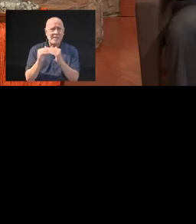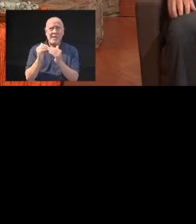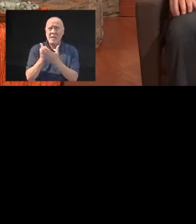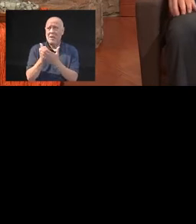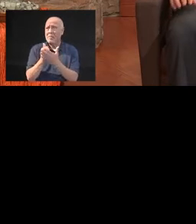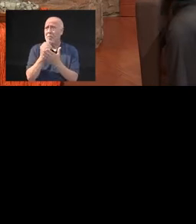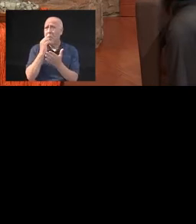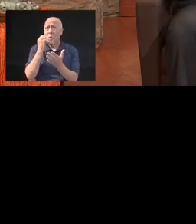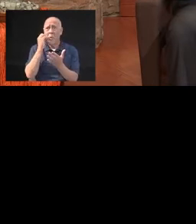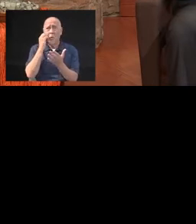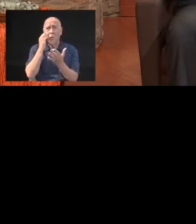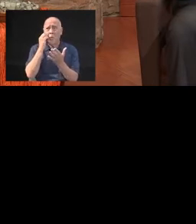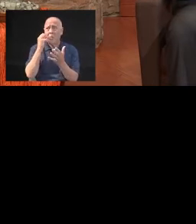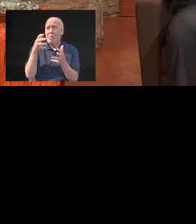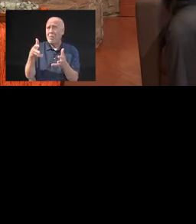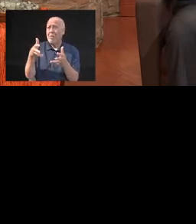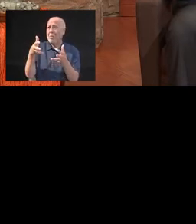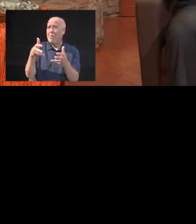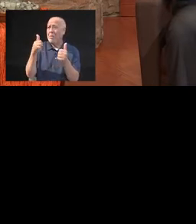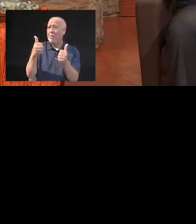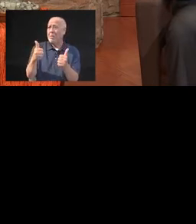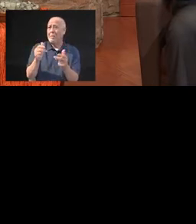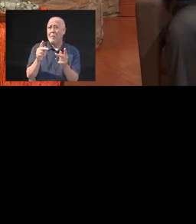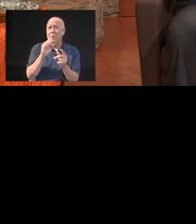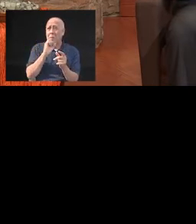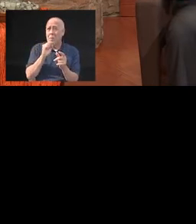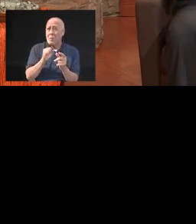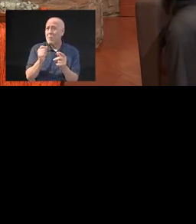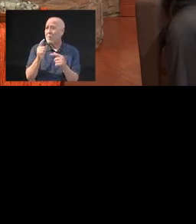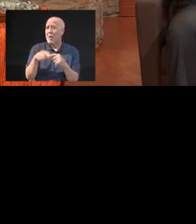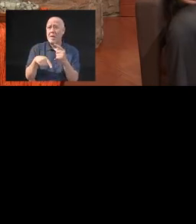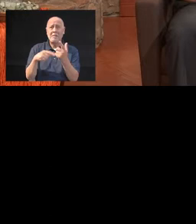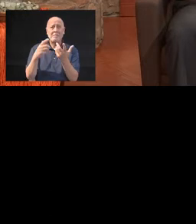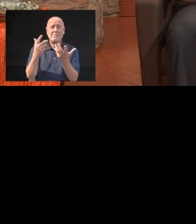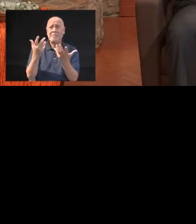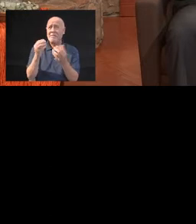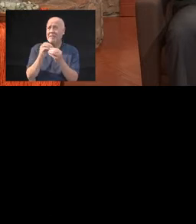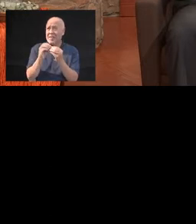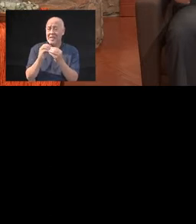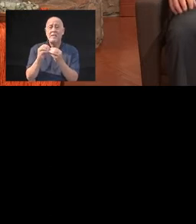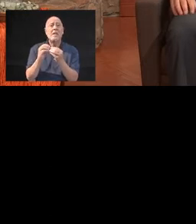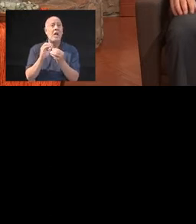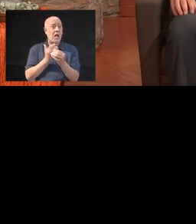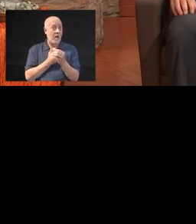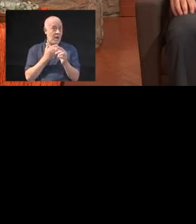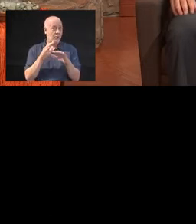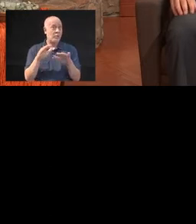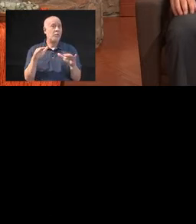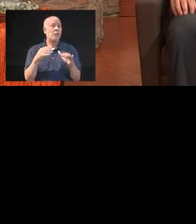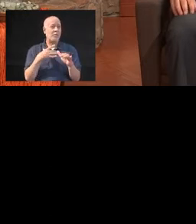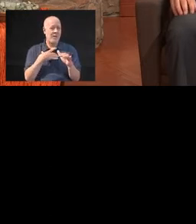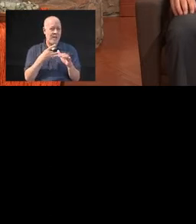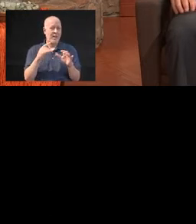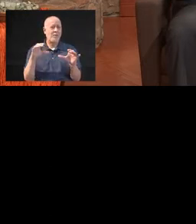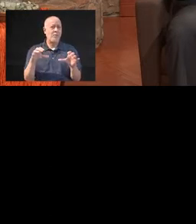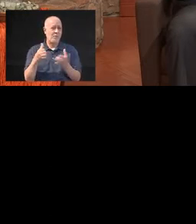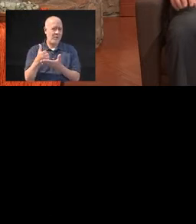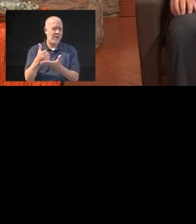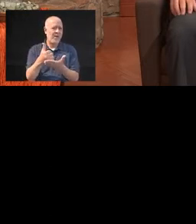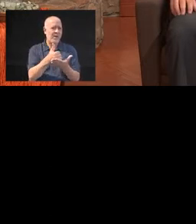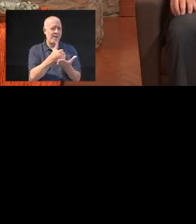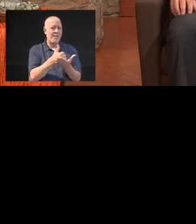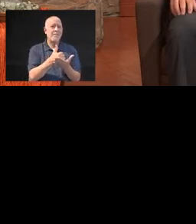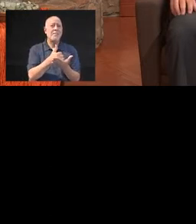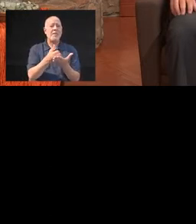help out a home that the people who are residing there don't have that opportunity, our students would like to mobilize for ministry this summer. So fill